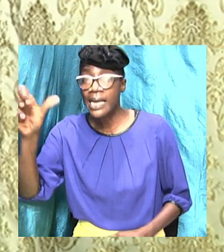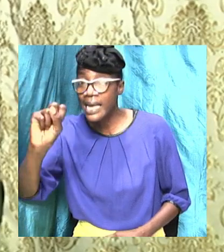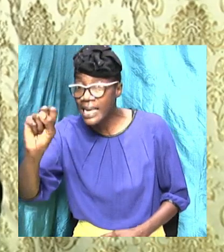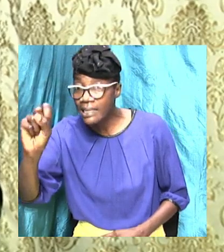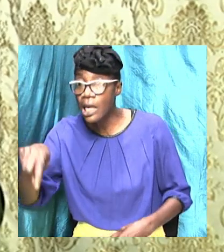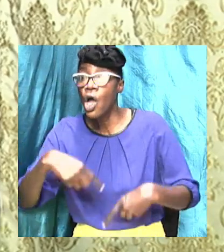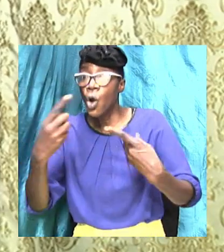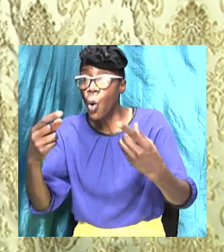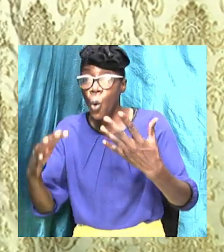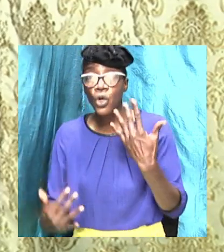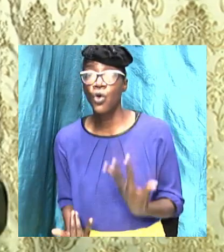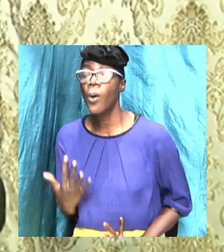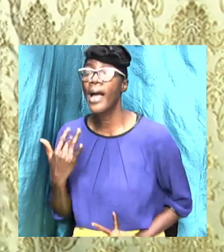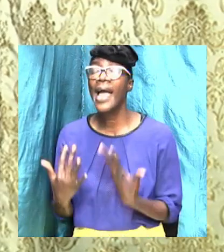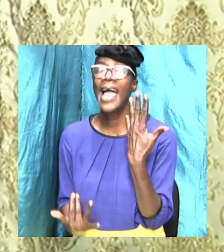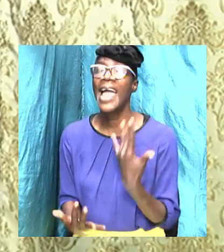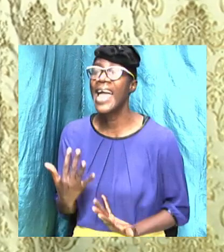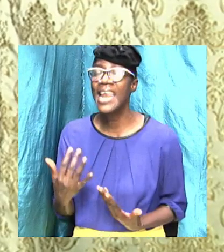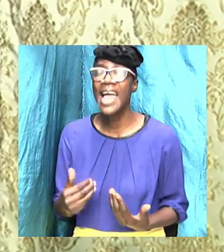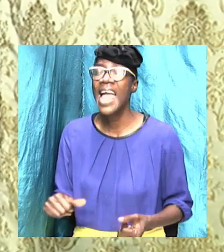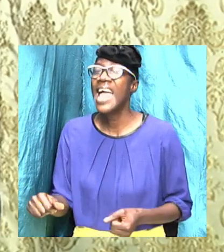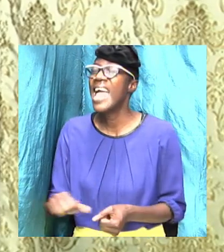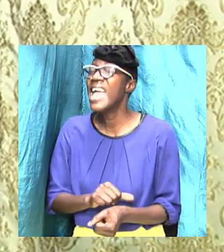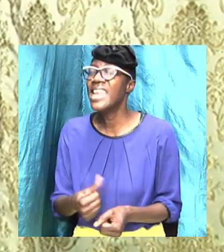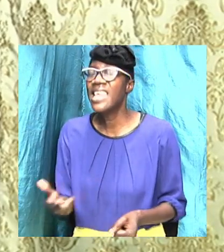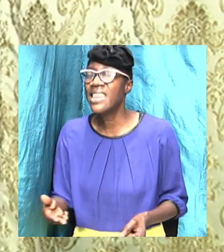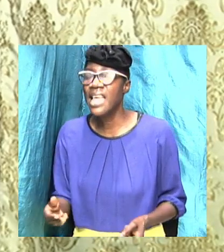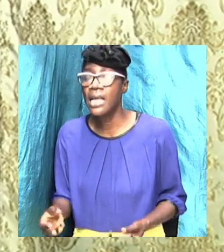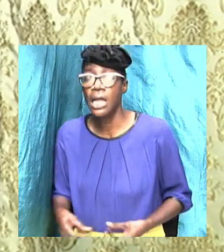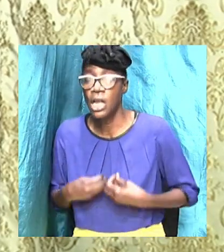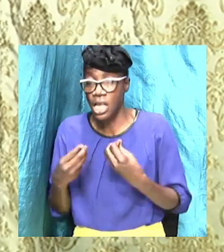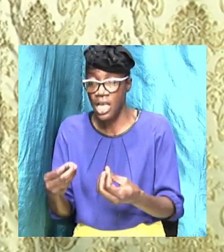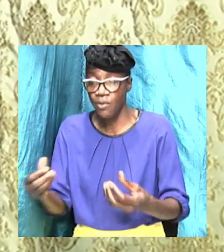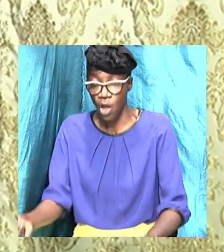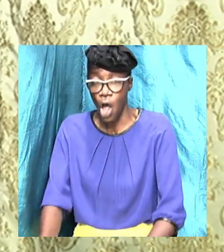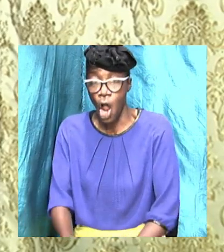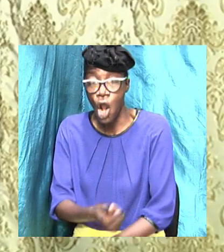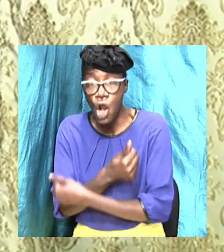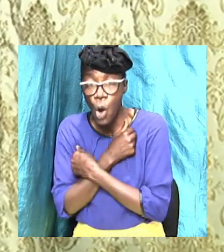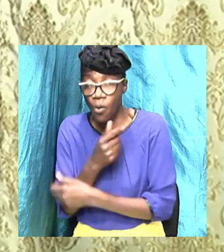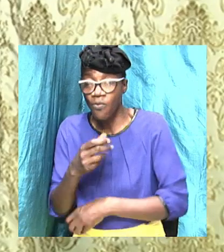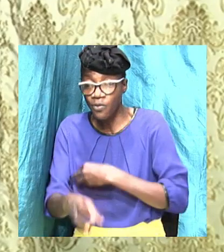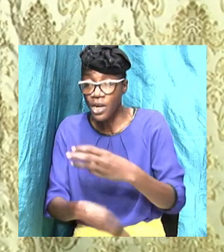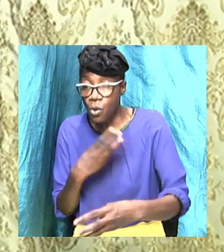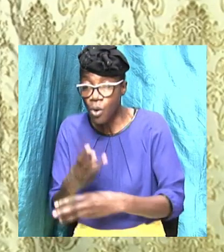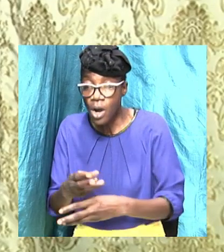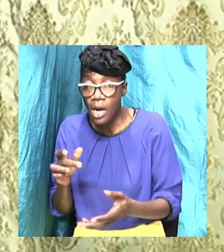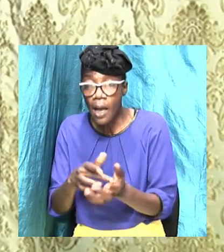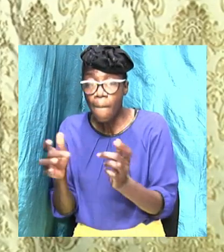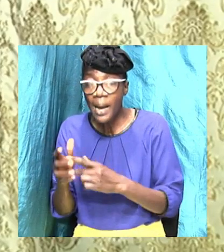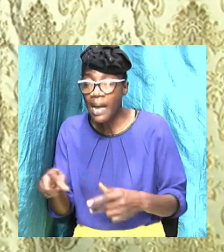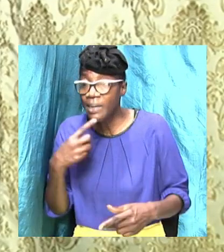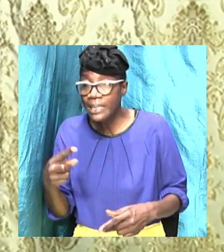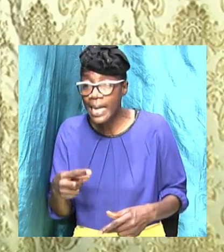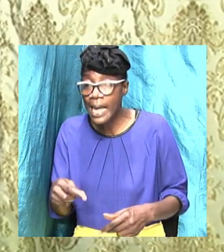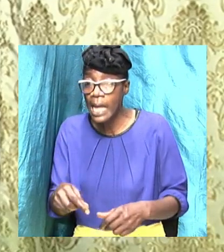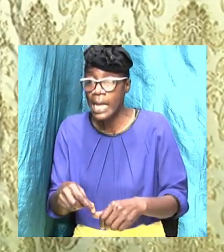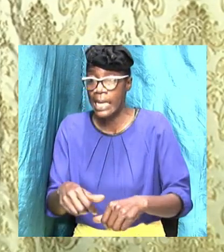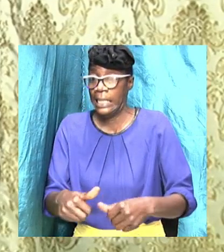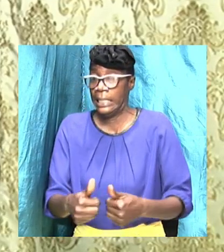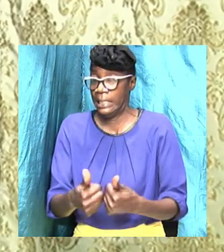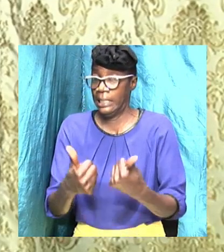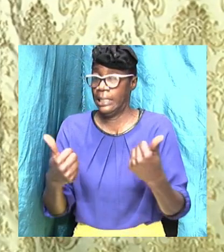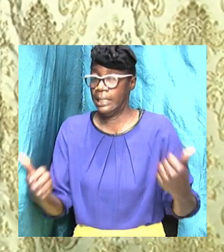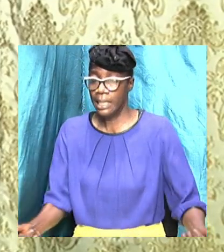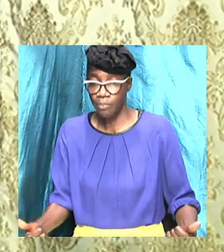So anything that produces love for the world, the Bible is telling us that we need to stay away from it. We are